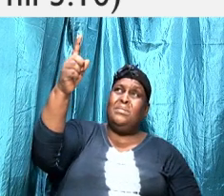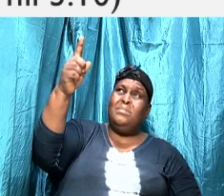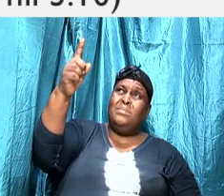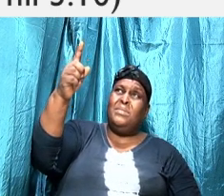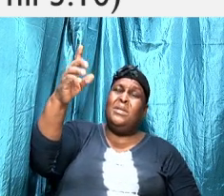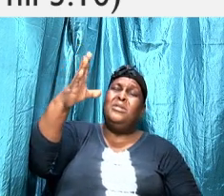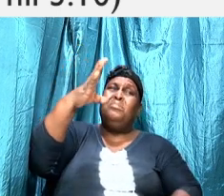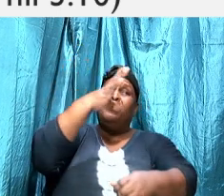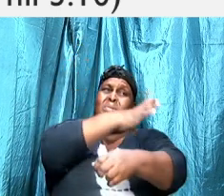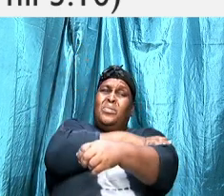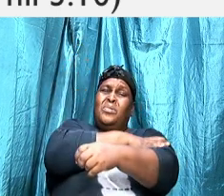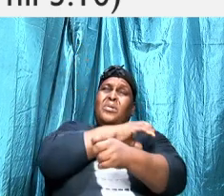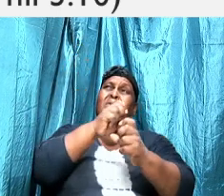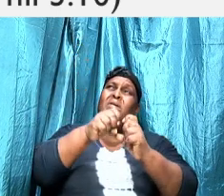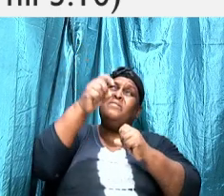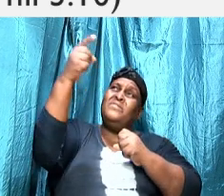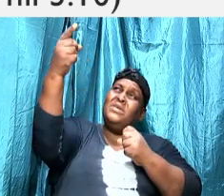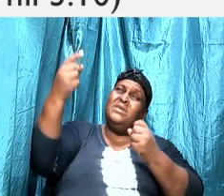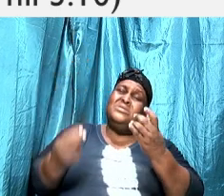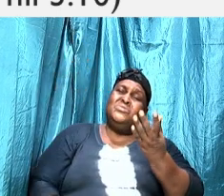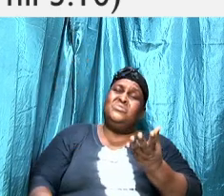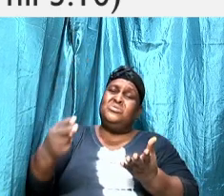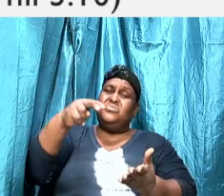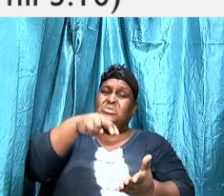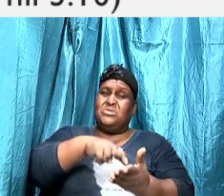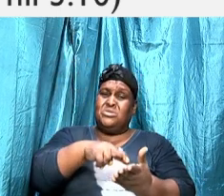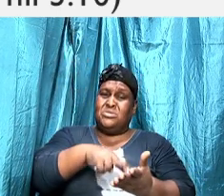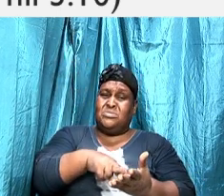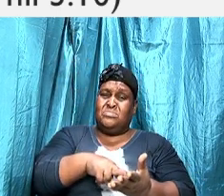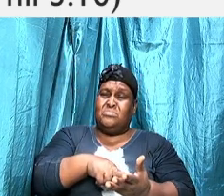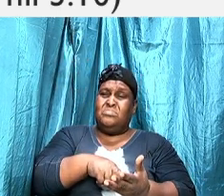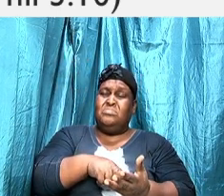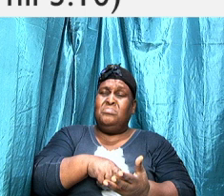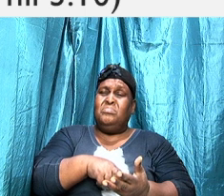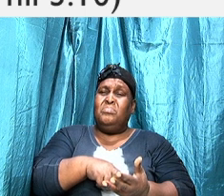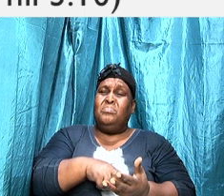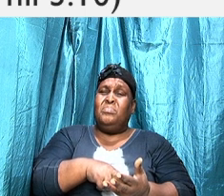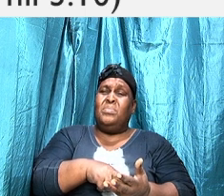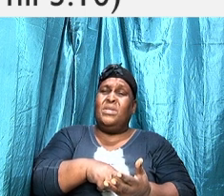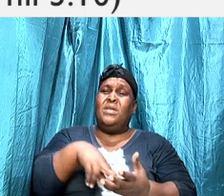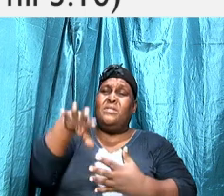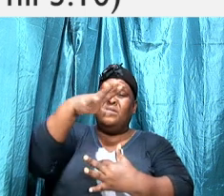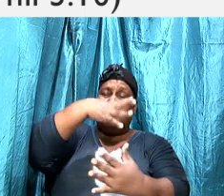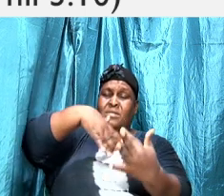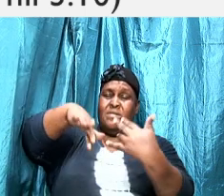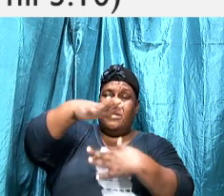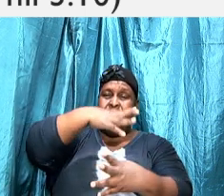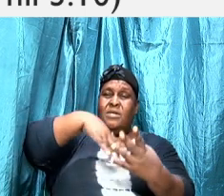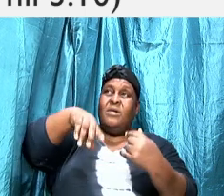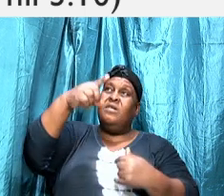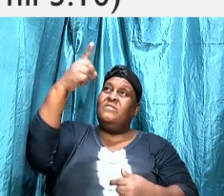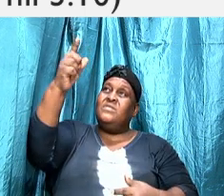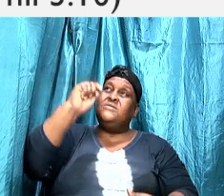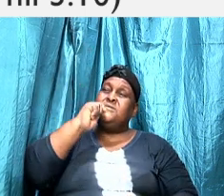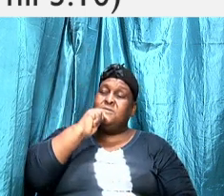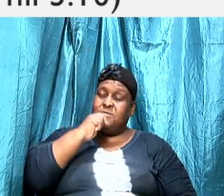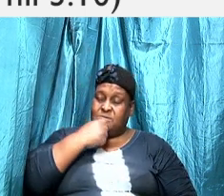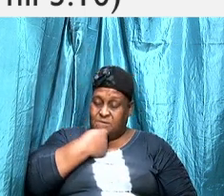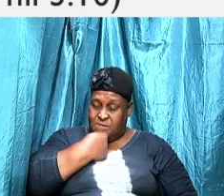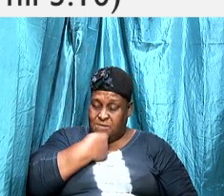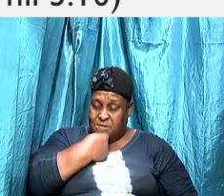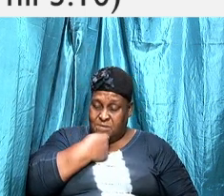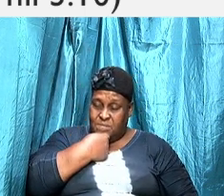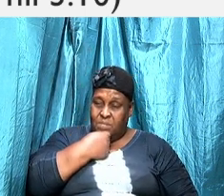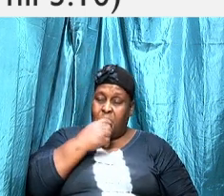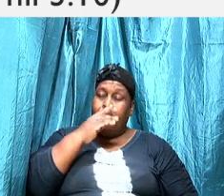and the power of his resurrection and the fellowship of his suffering,